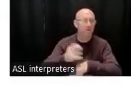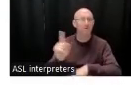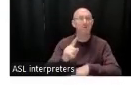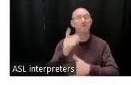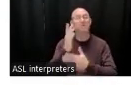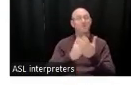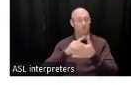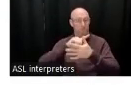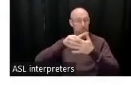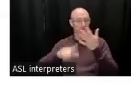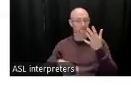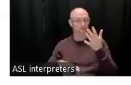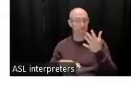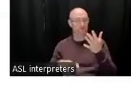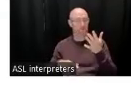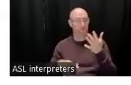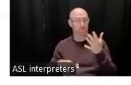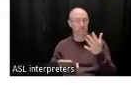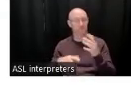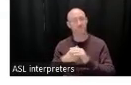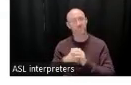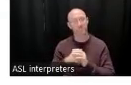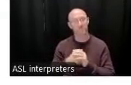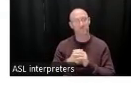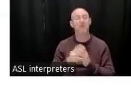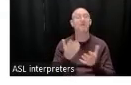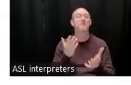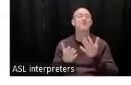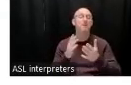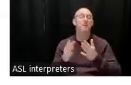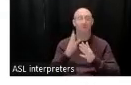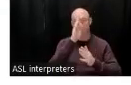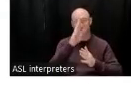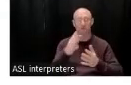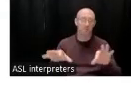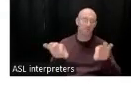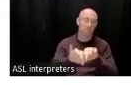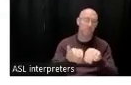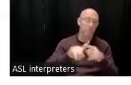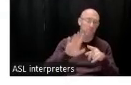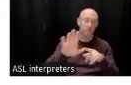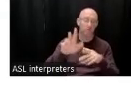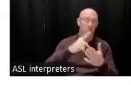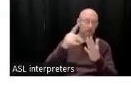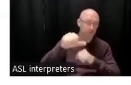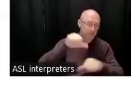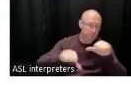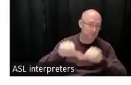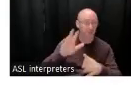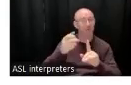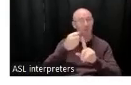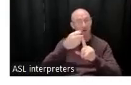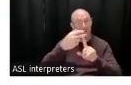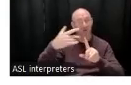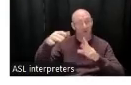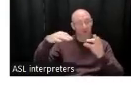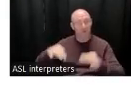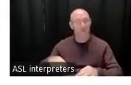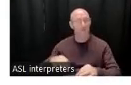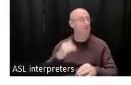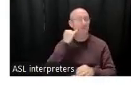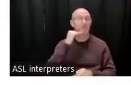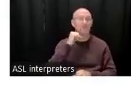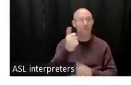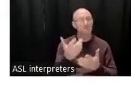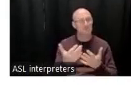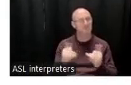these things that they may be directly relevant to the science of your project, and you may go into great detail, but even when they're not, they